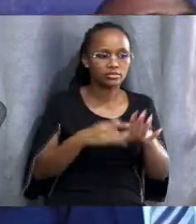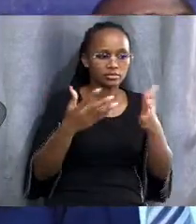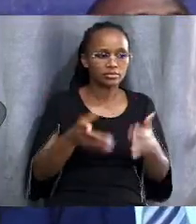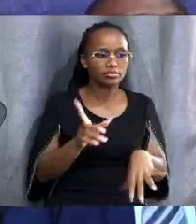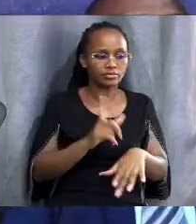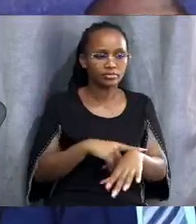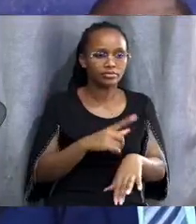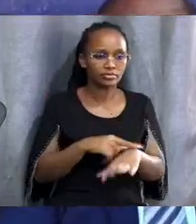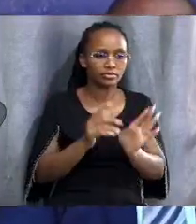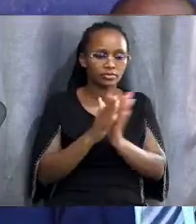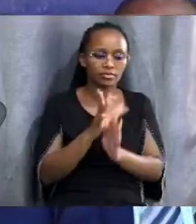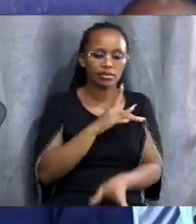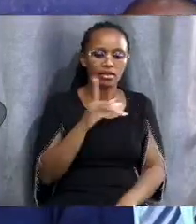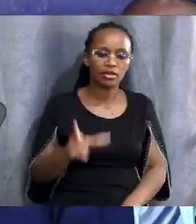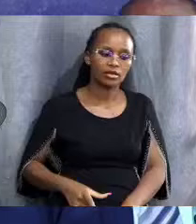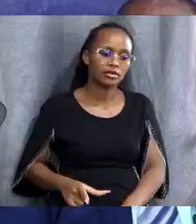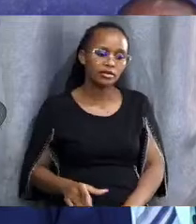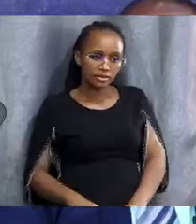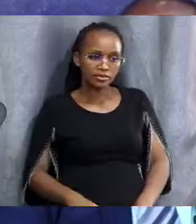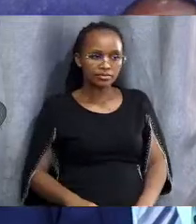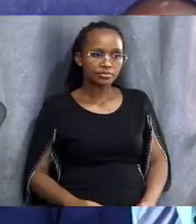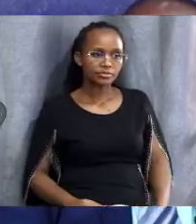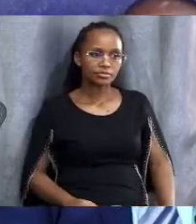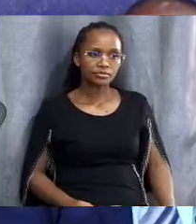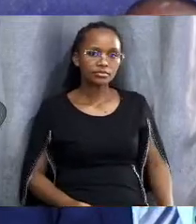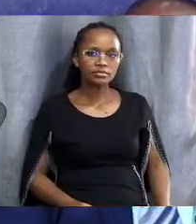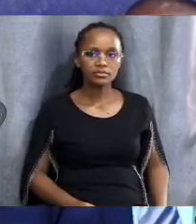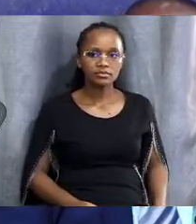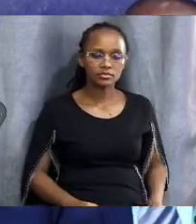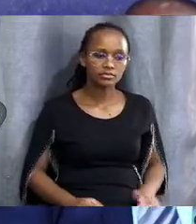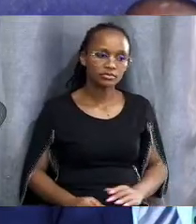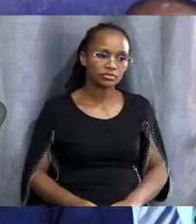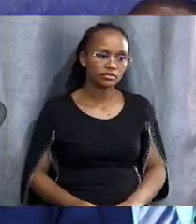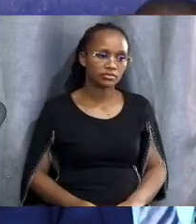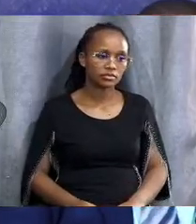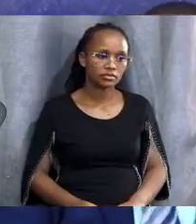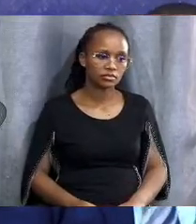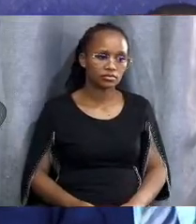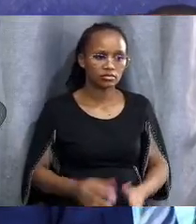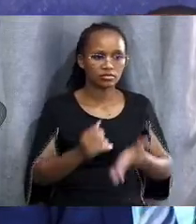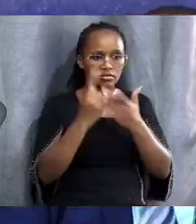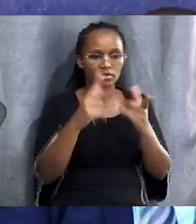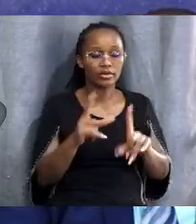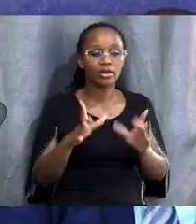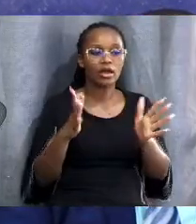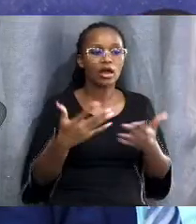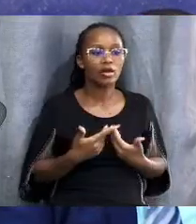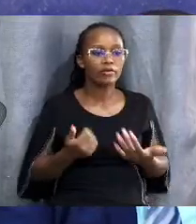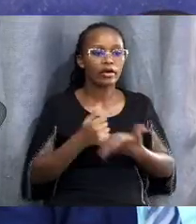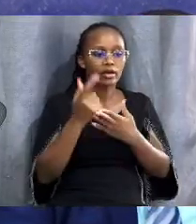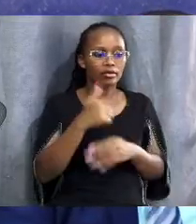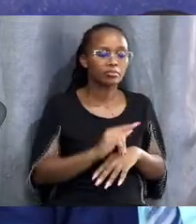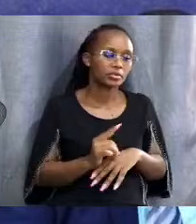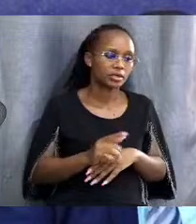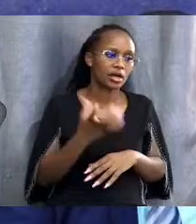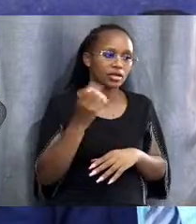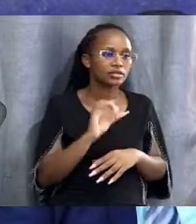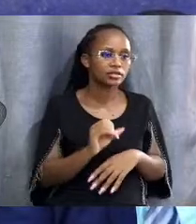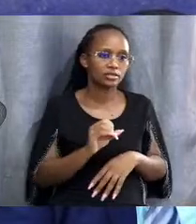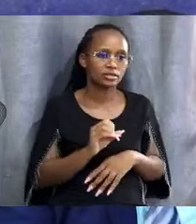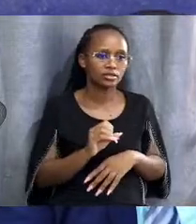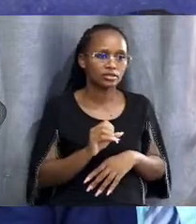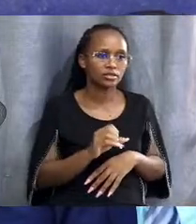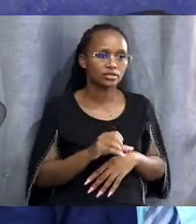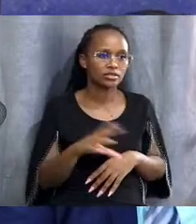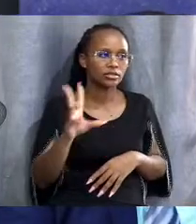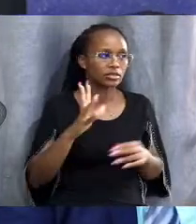this time. Praise the name of the Lord. Osho newe otaithio wanyu. Newe otaithio witu. Kwa doshio